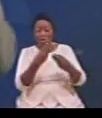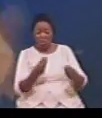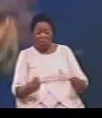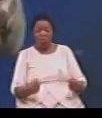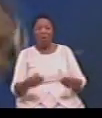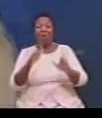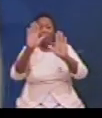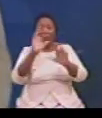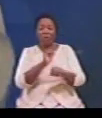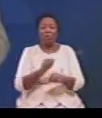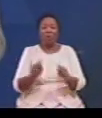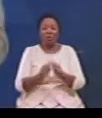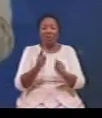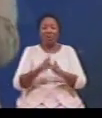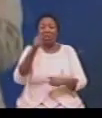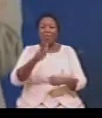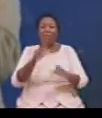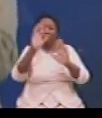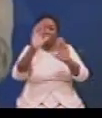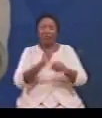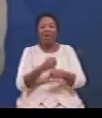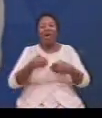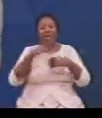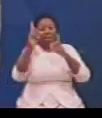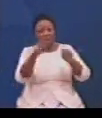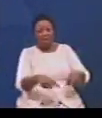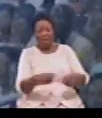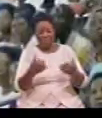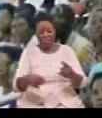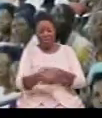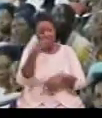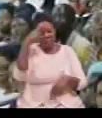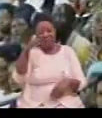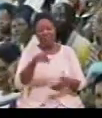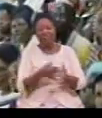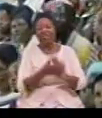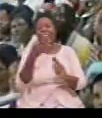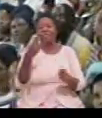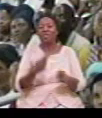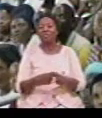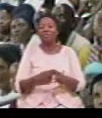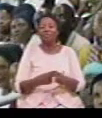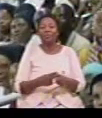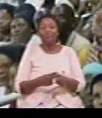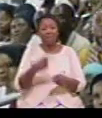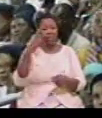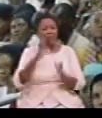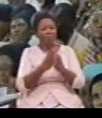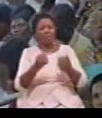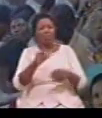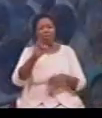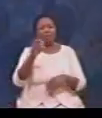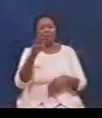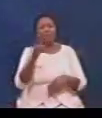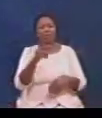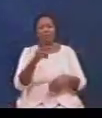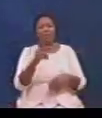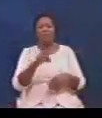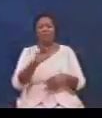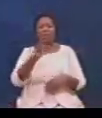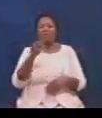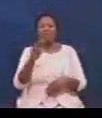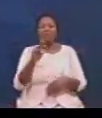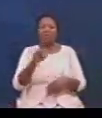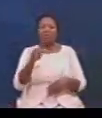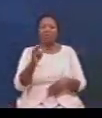miracle, greater miracle has come today for you. Look at John chapter